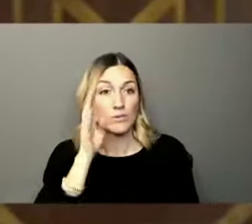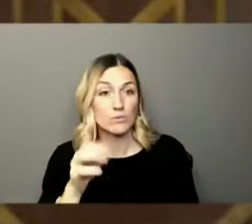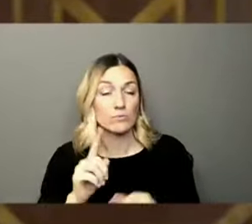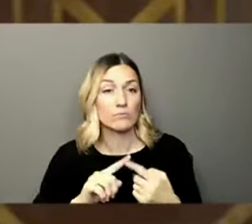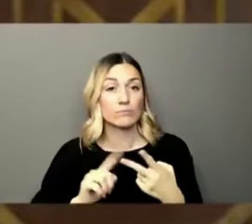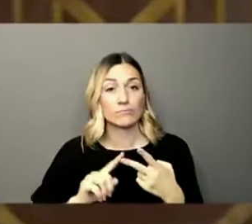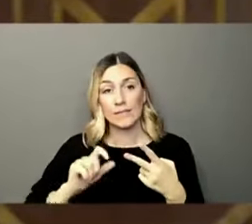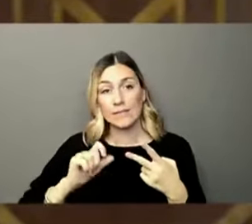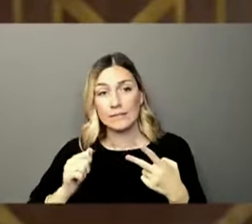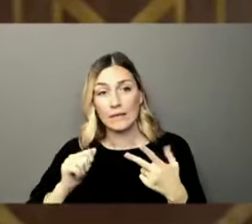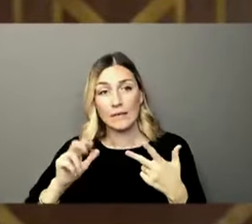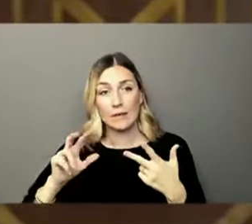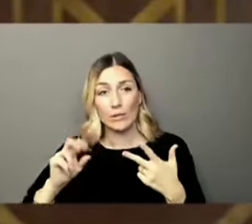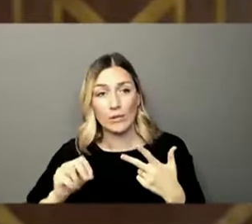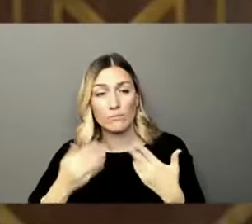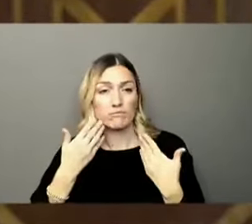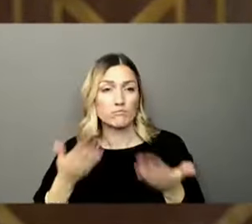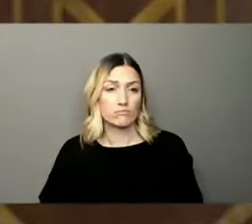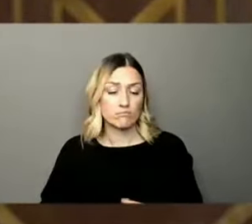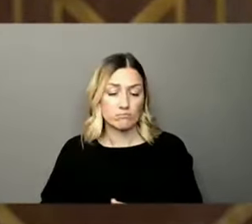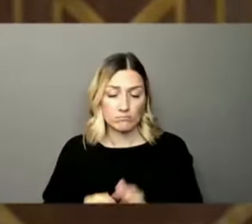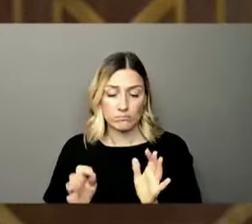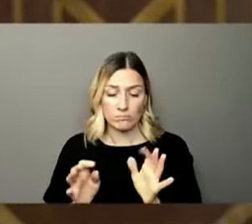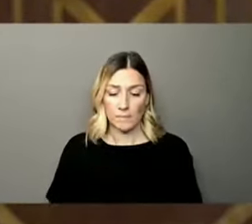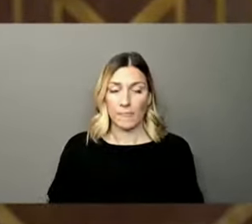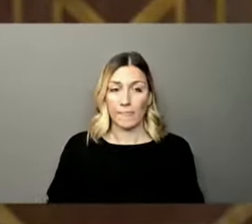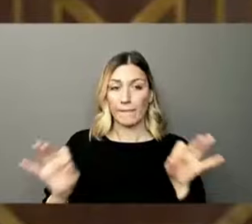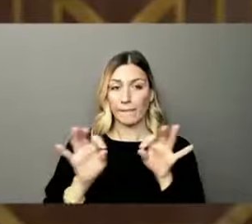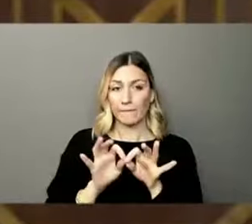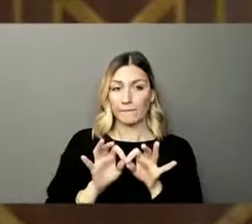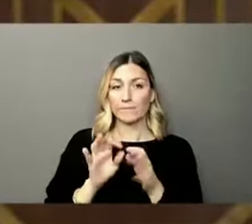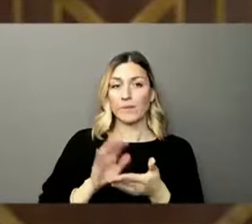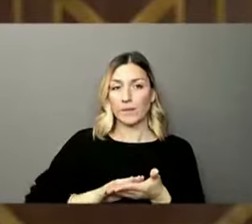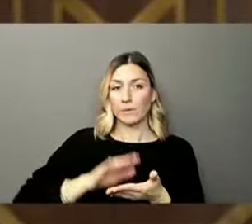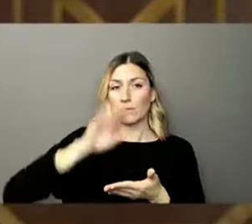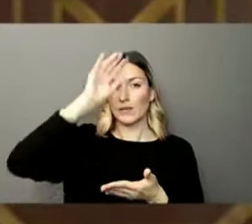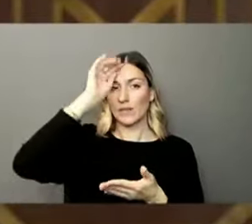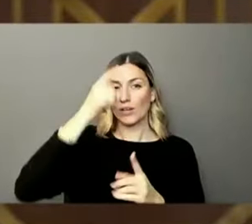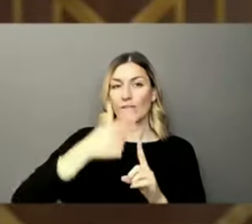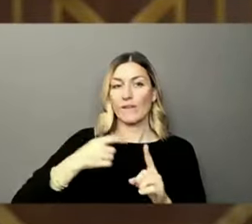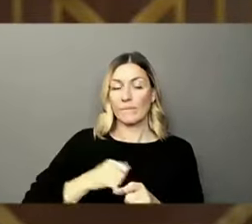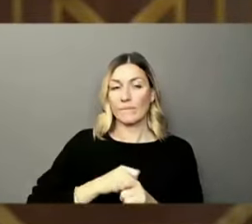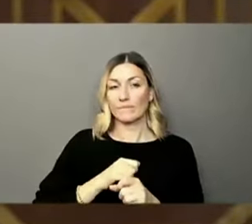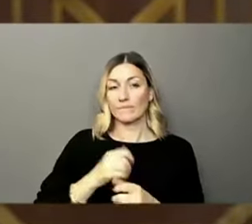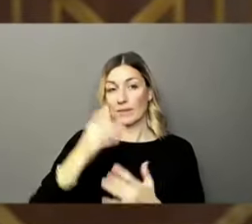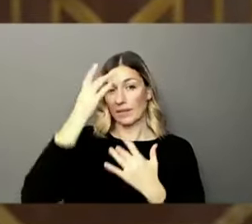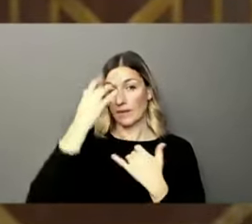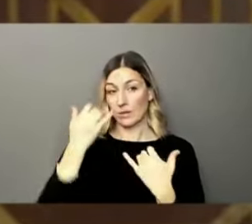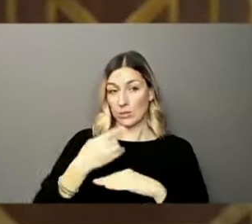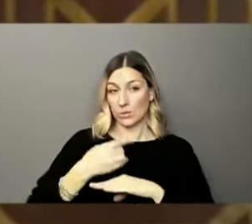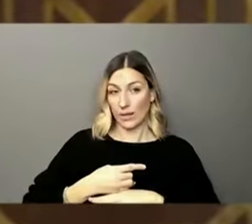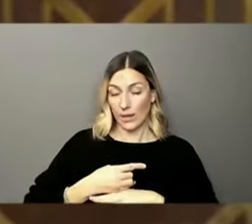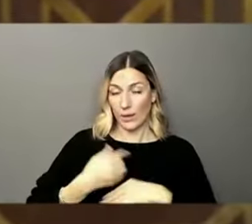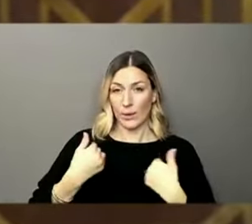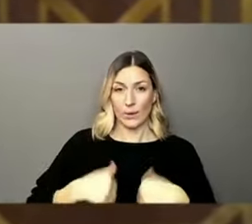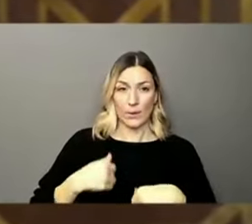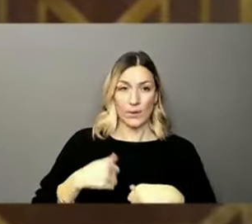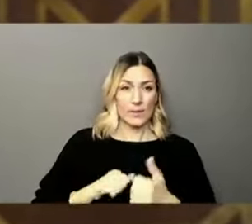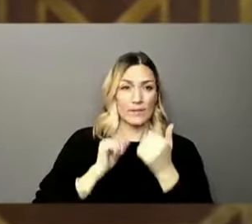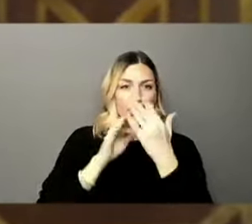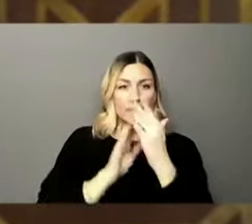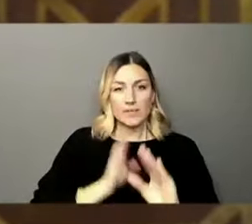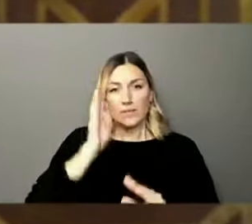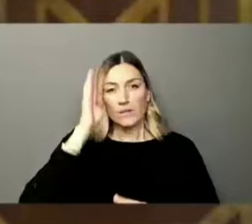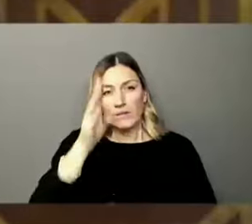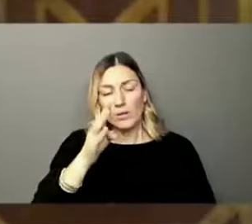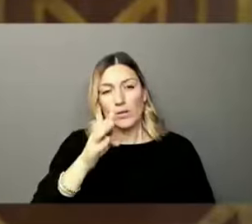now, or 30 years from now. And it is important that we learn the lessons from this virus today to really face the rough waters of future pandemics. We